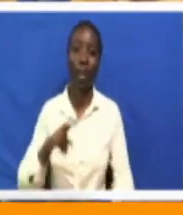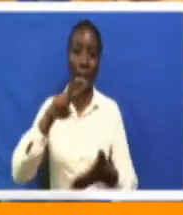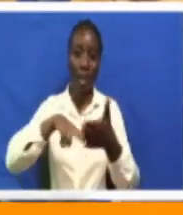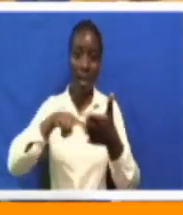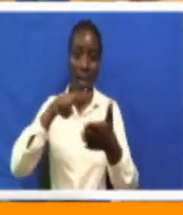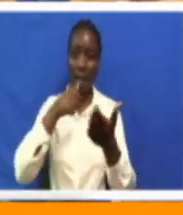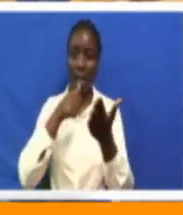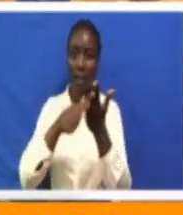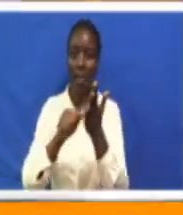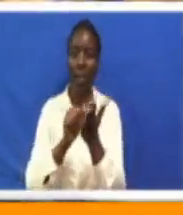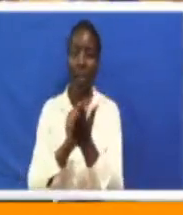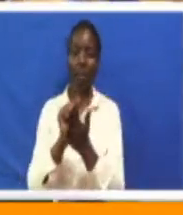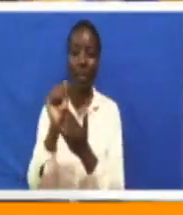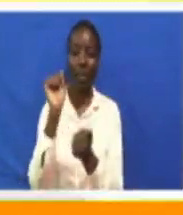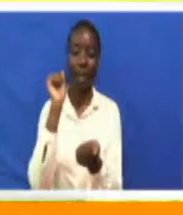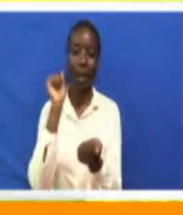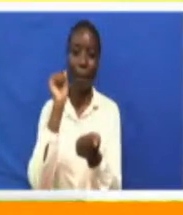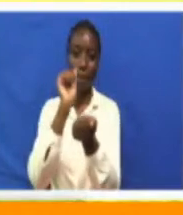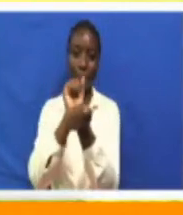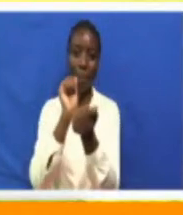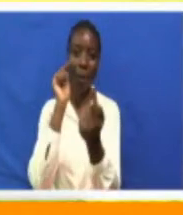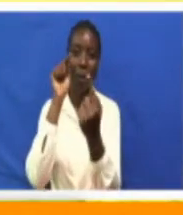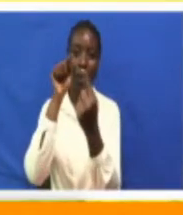Balu I Ami